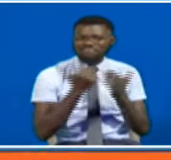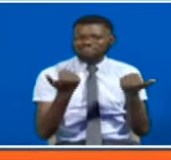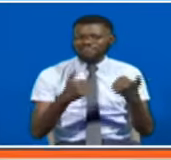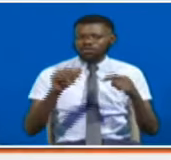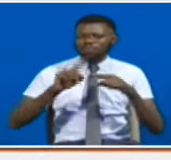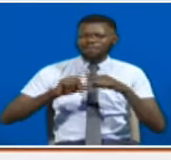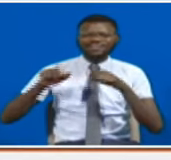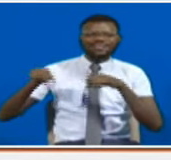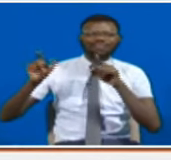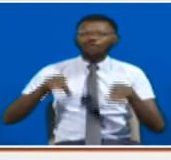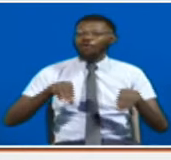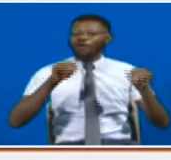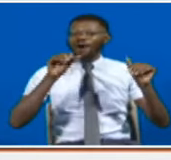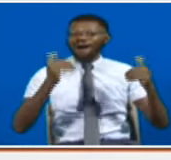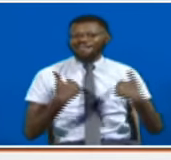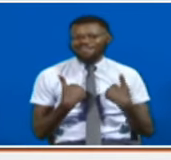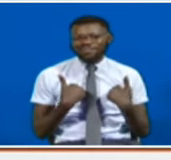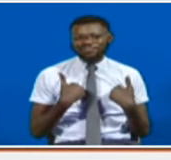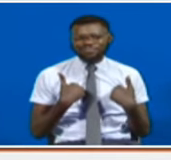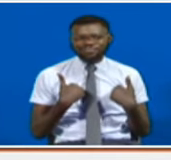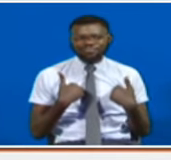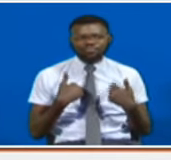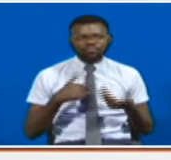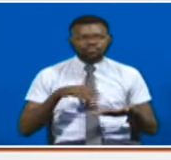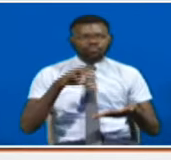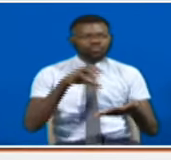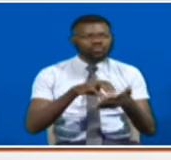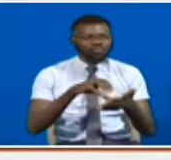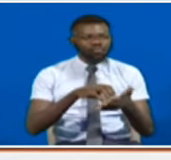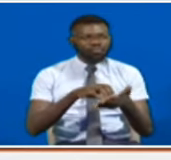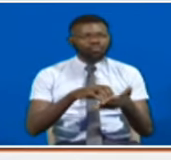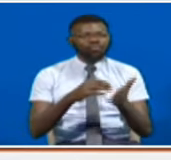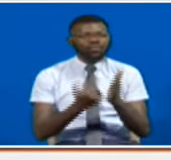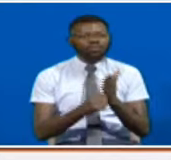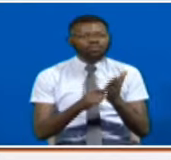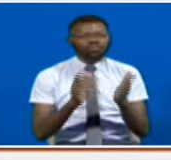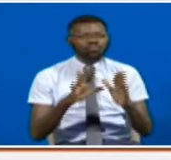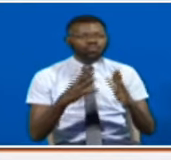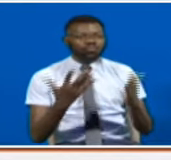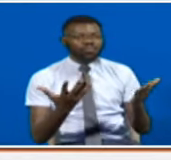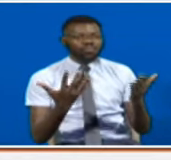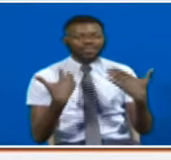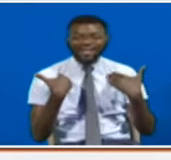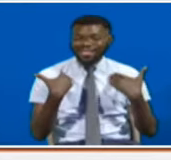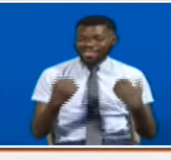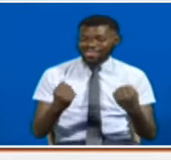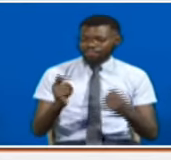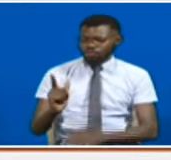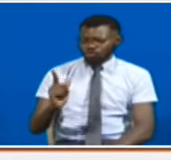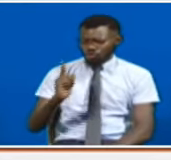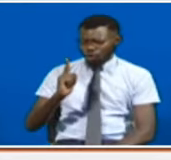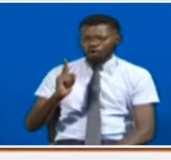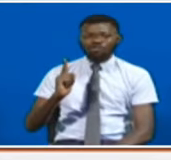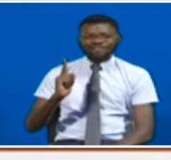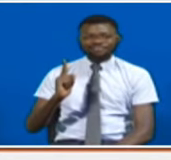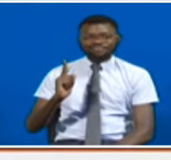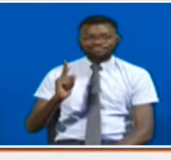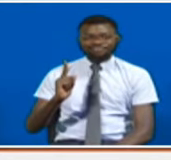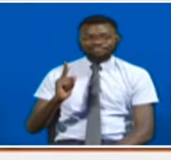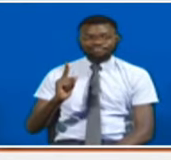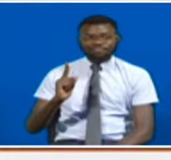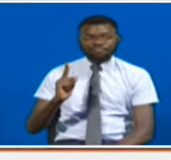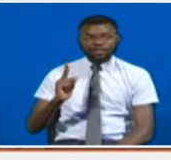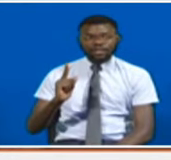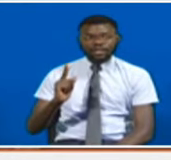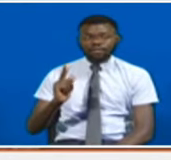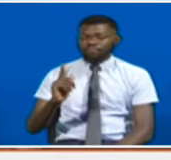the position. The issue around that position has been what was put in the Health Act. You know, there's this danger of you